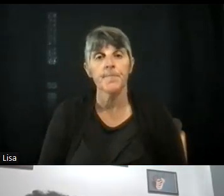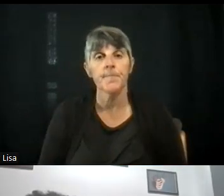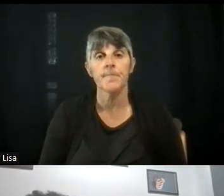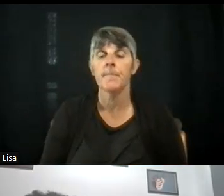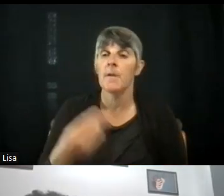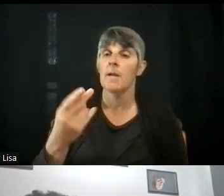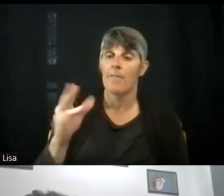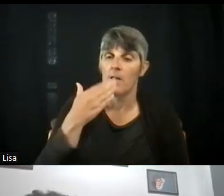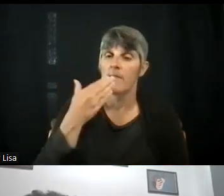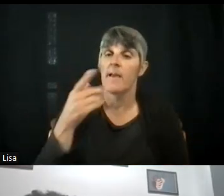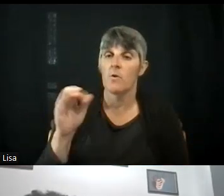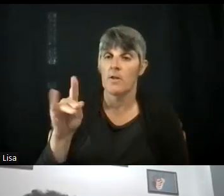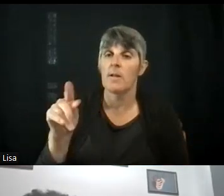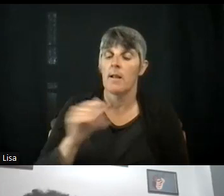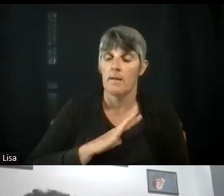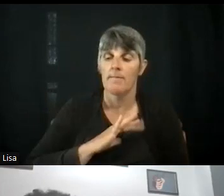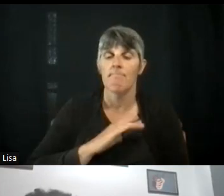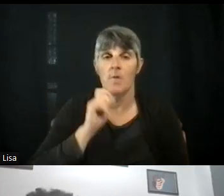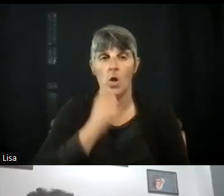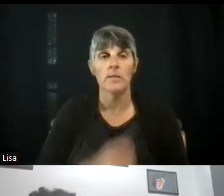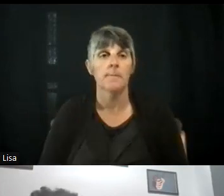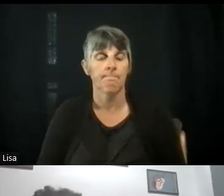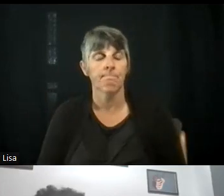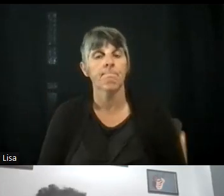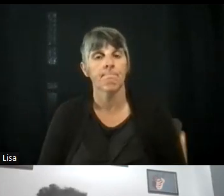Thank you, Antonietta. That's awesome.